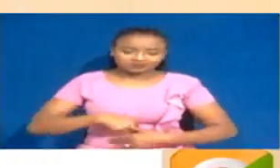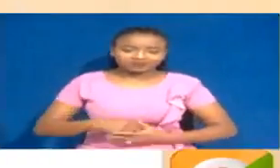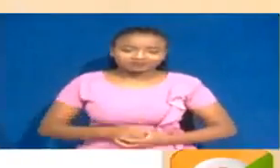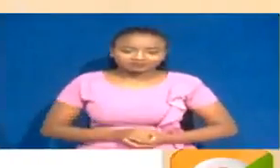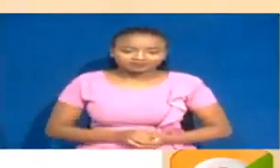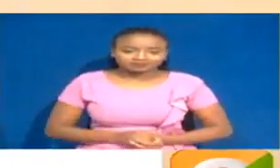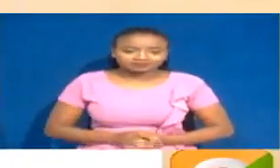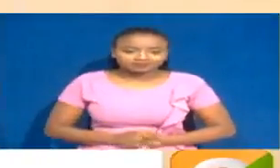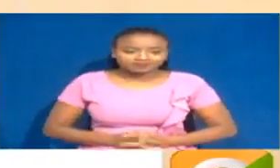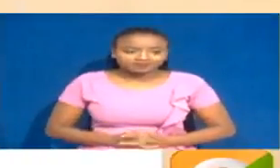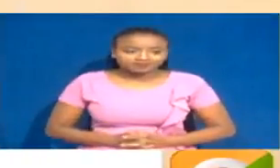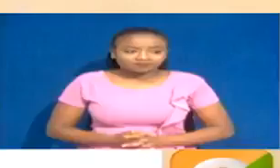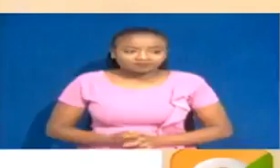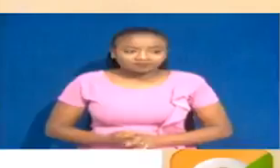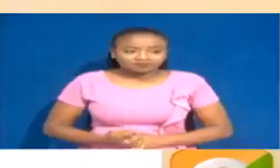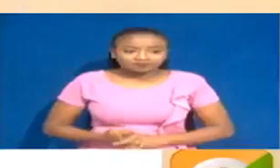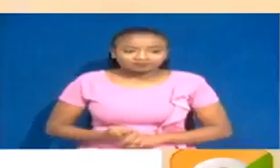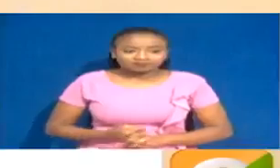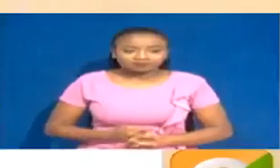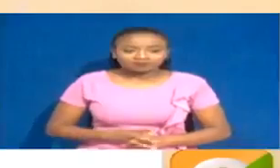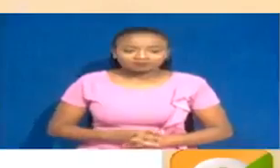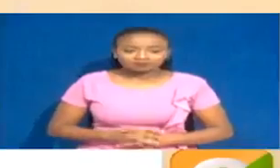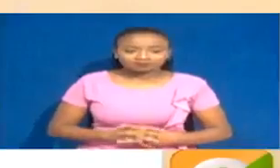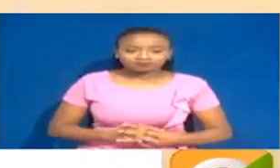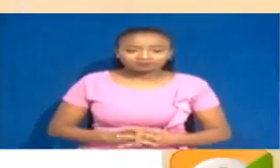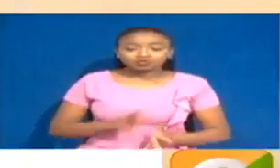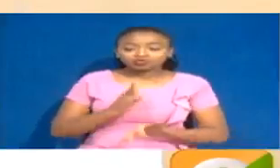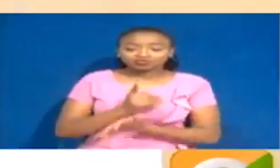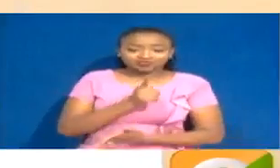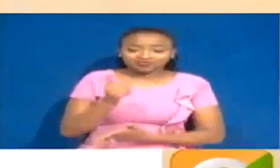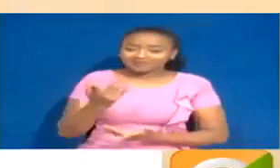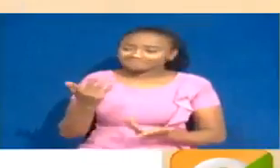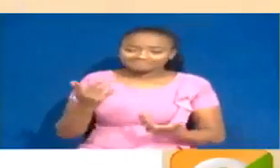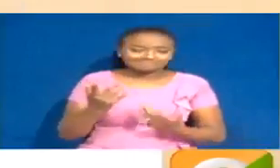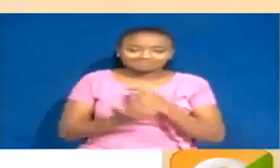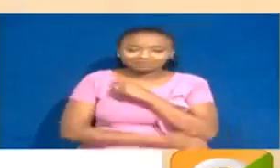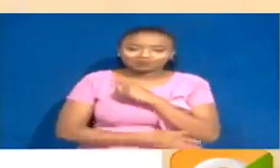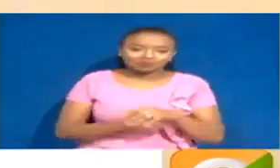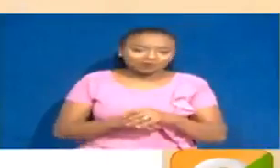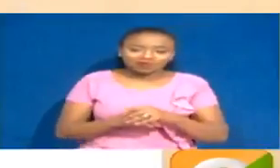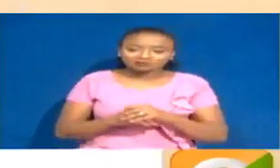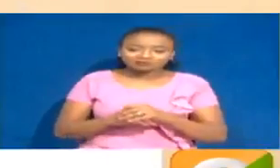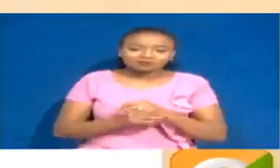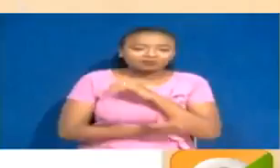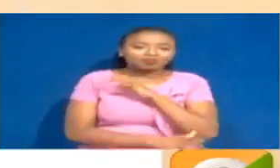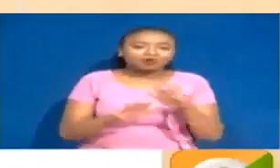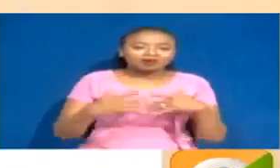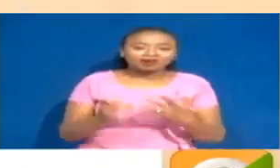were really poor in going for antenatal care. Because they did not mind anything concerning